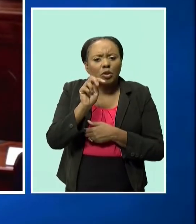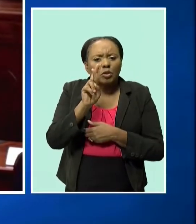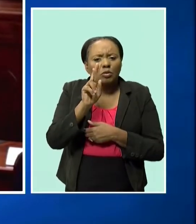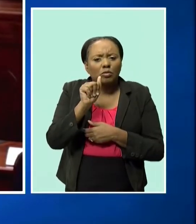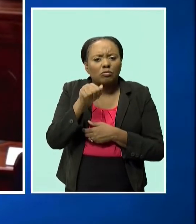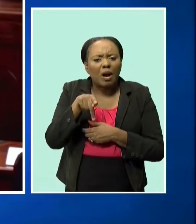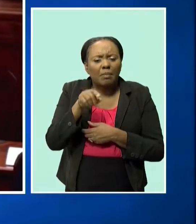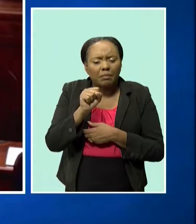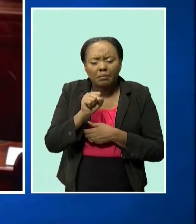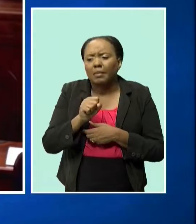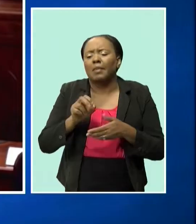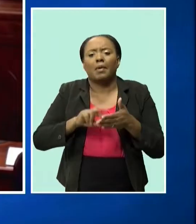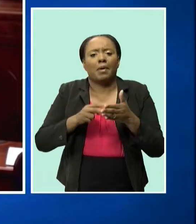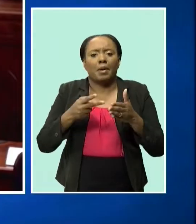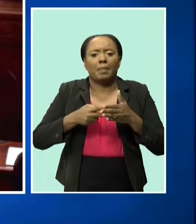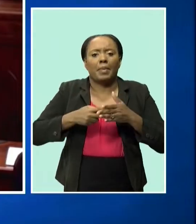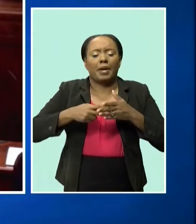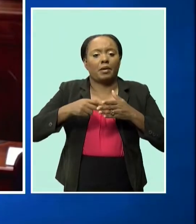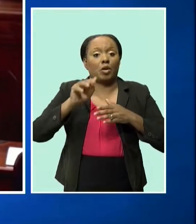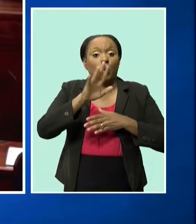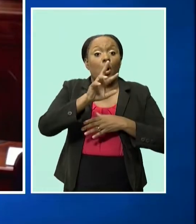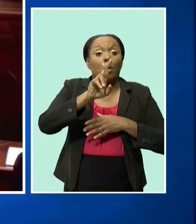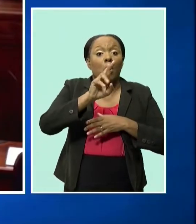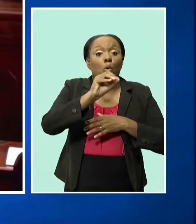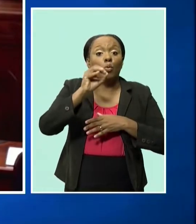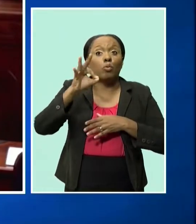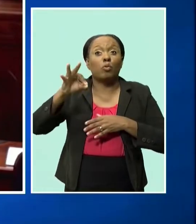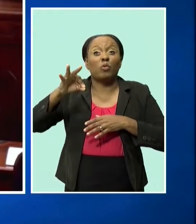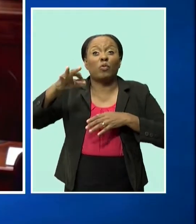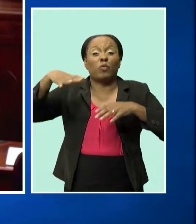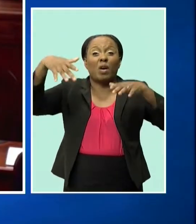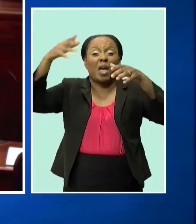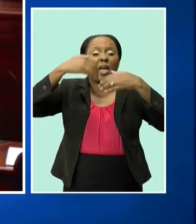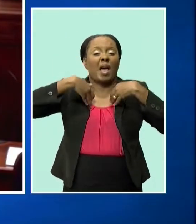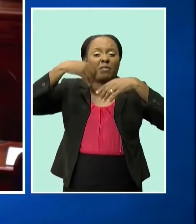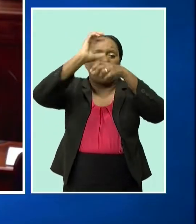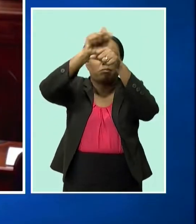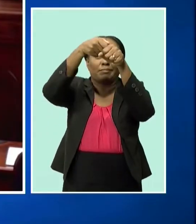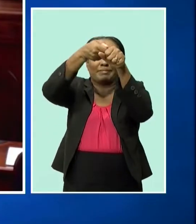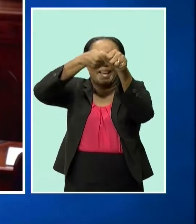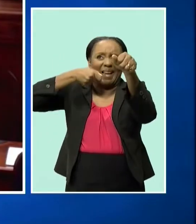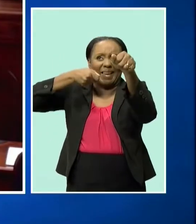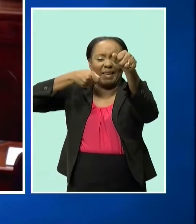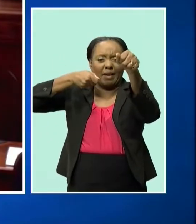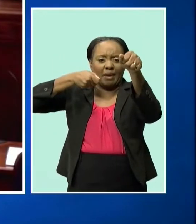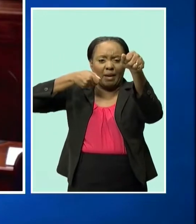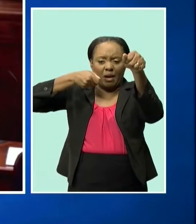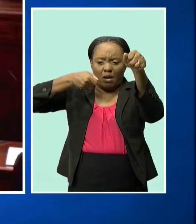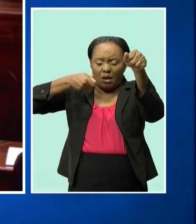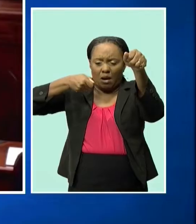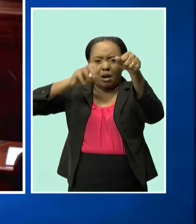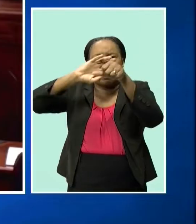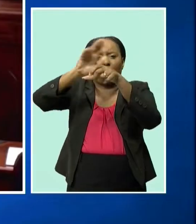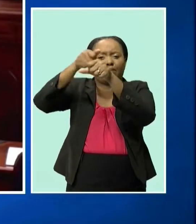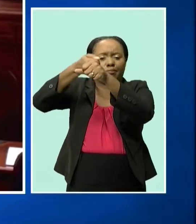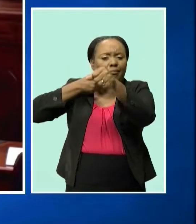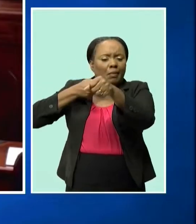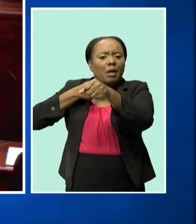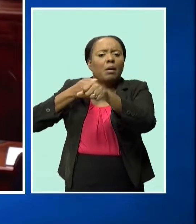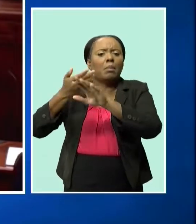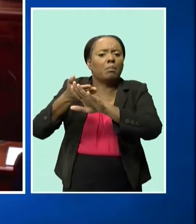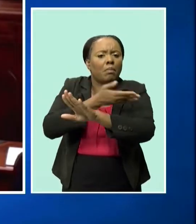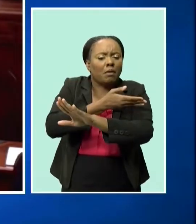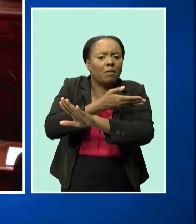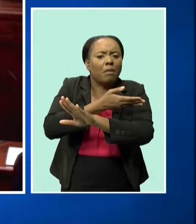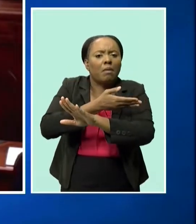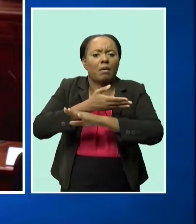house. In the past, the legislation did not allow this because the legislation said you could only benefit from the